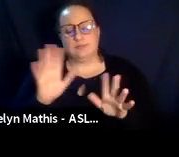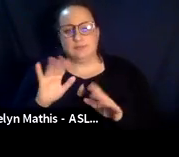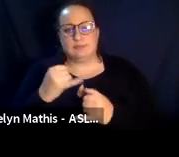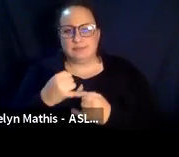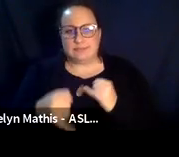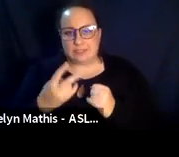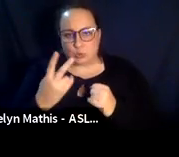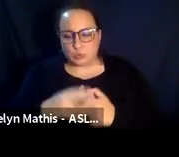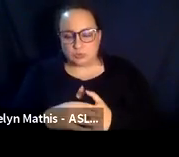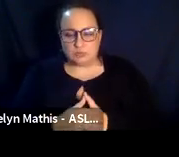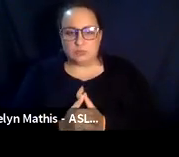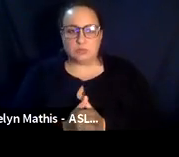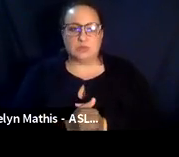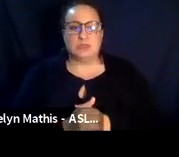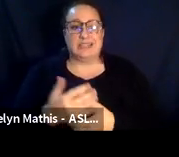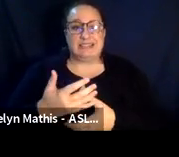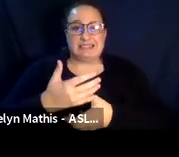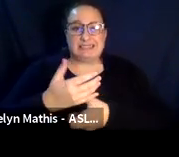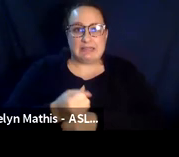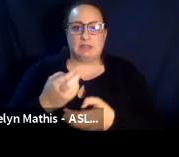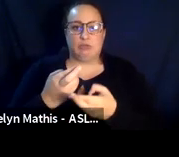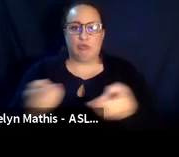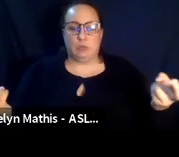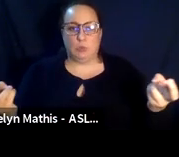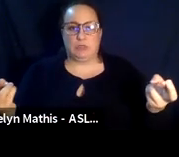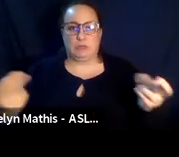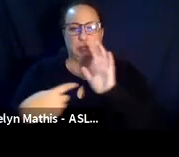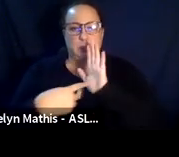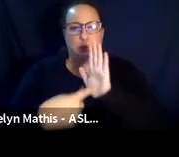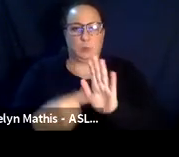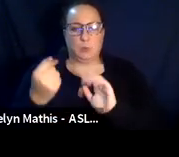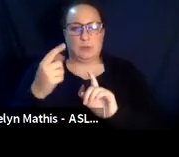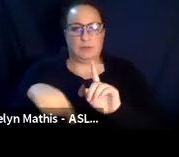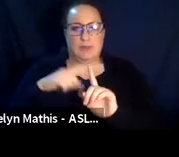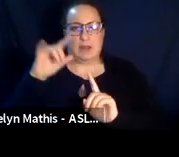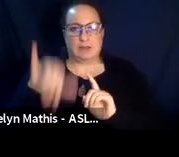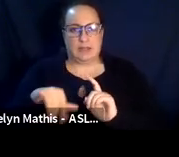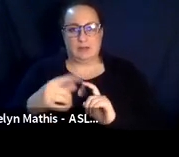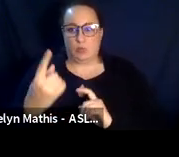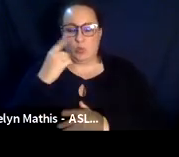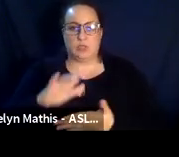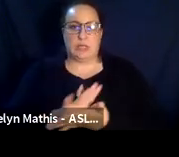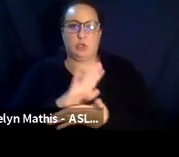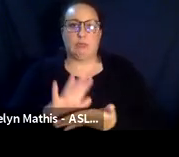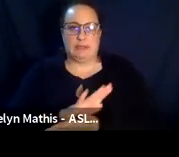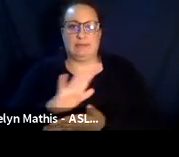So also condensing resources, I'm going to show you a little bit about that so that there's one document where